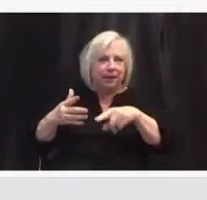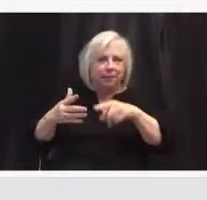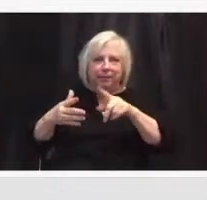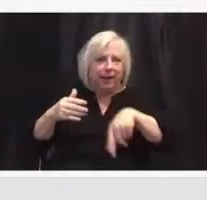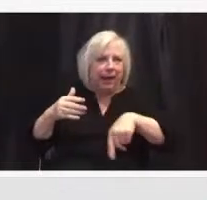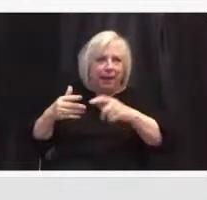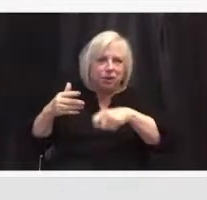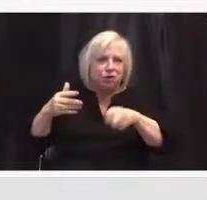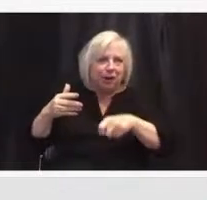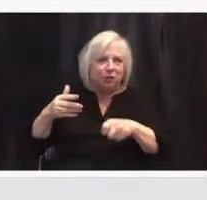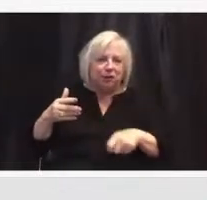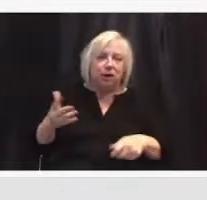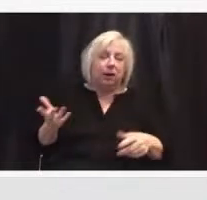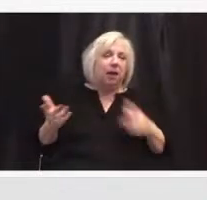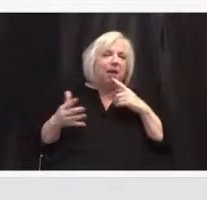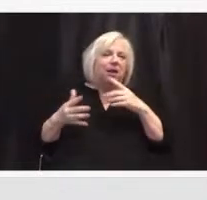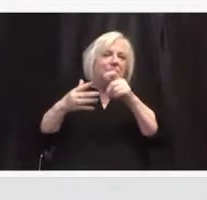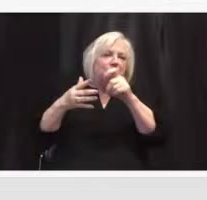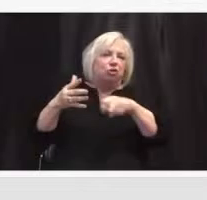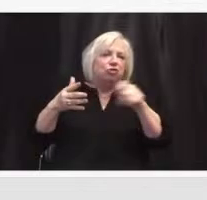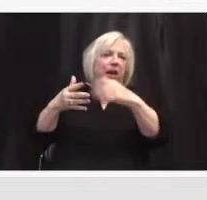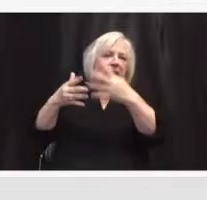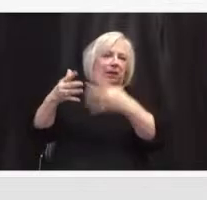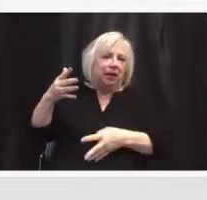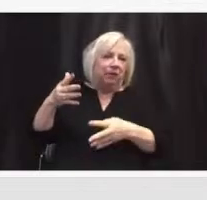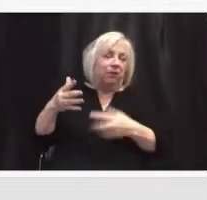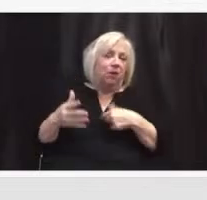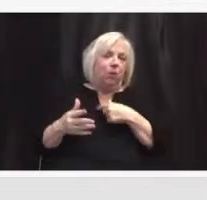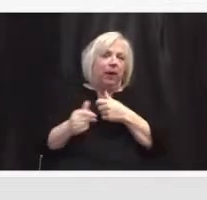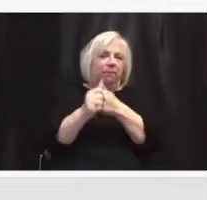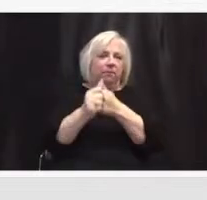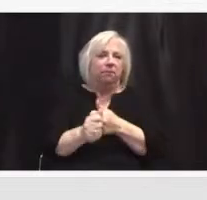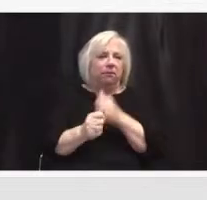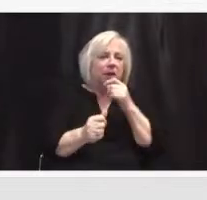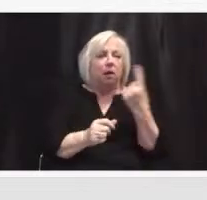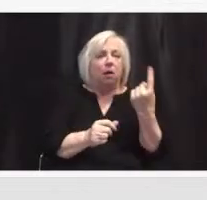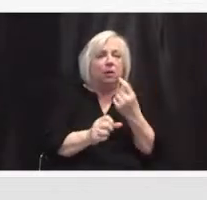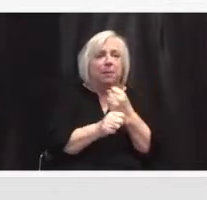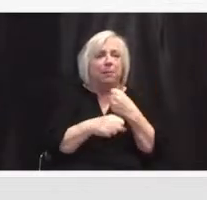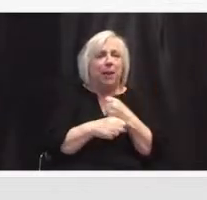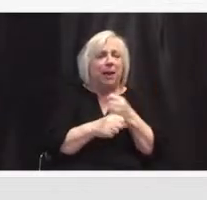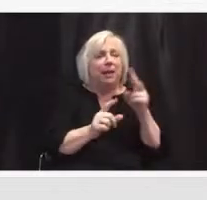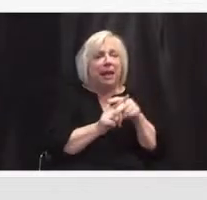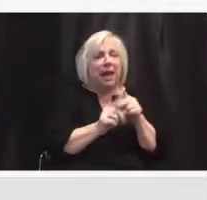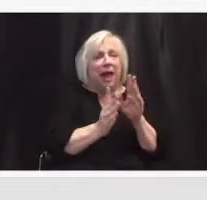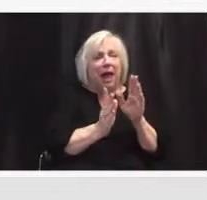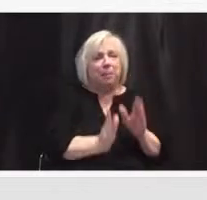you, just a checklist that we can go by that will not only make the applicant's,